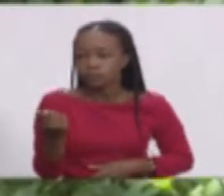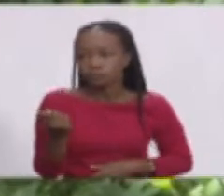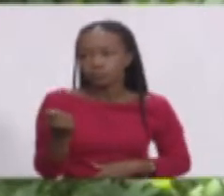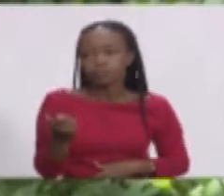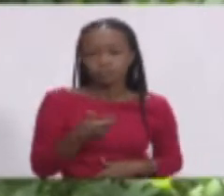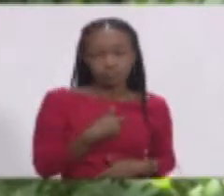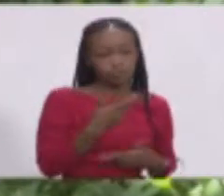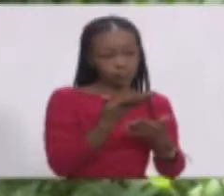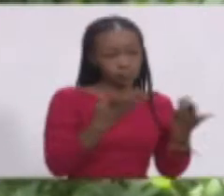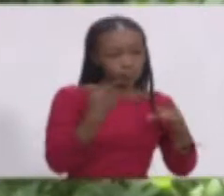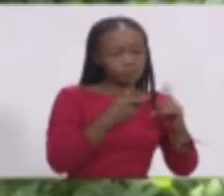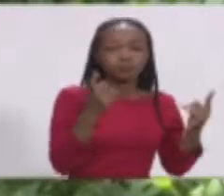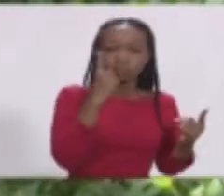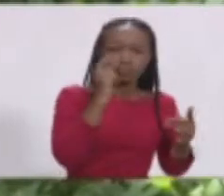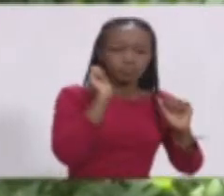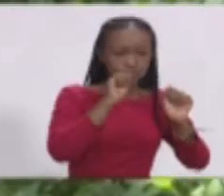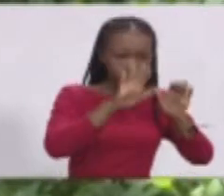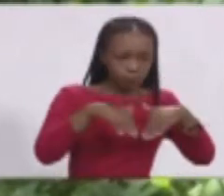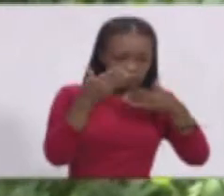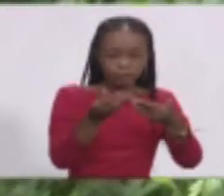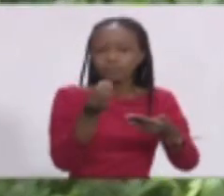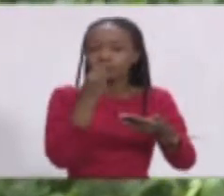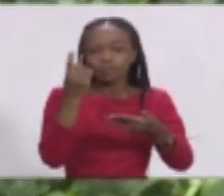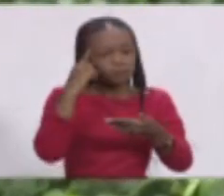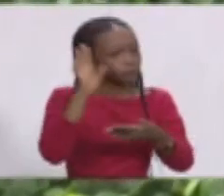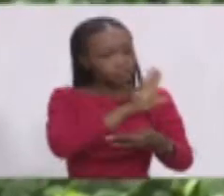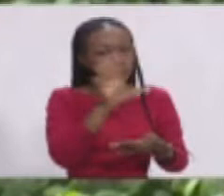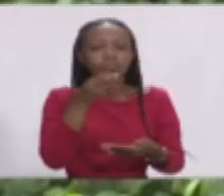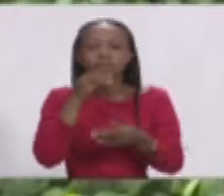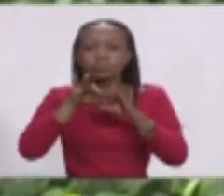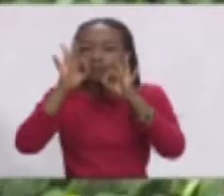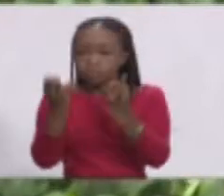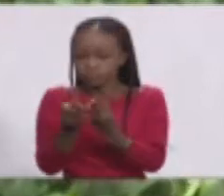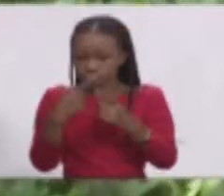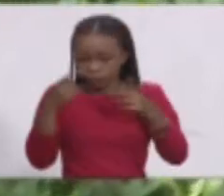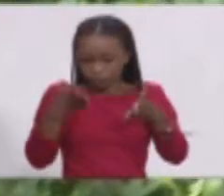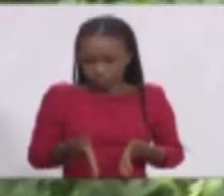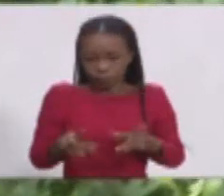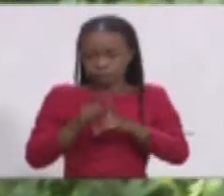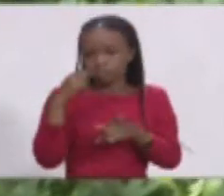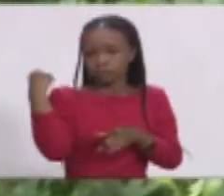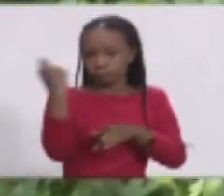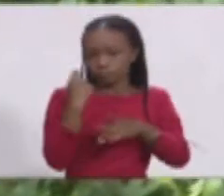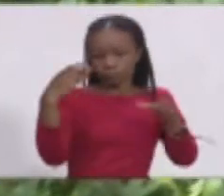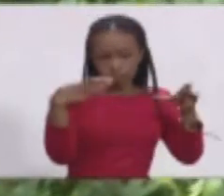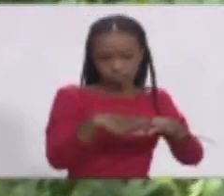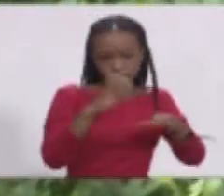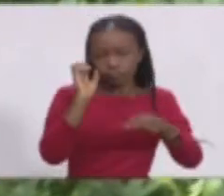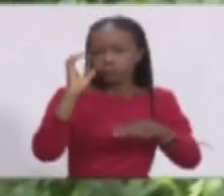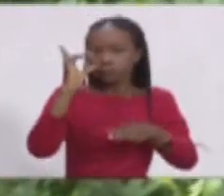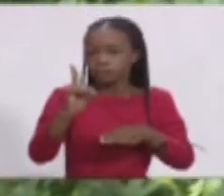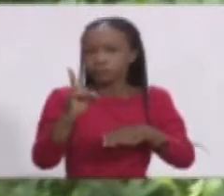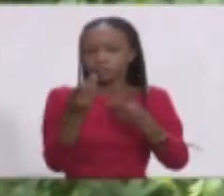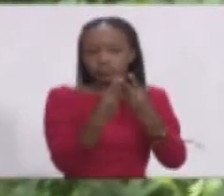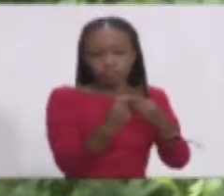earn a living from home and be able to provide food for their families. Mm-hmm. But these social networks plus the political networks should be able to address